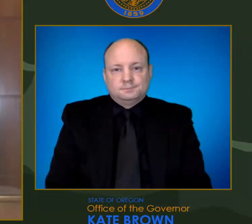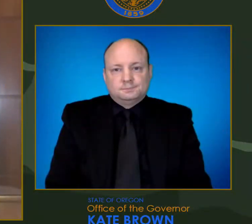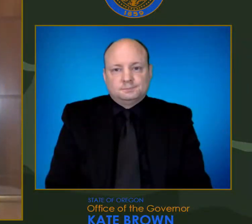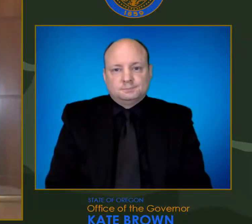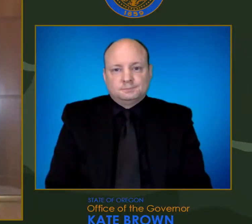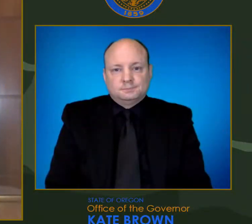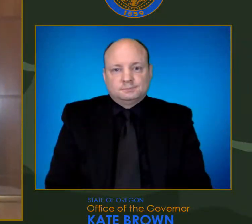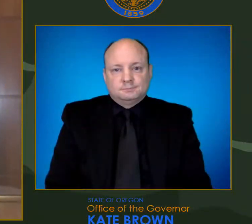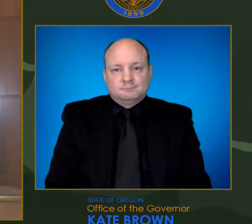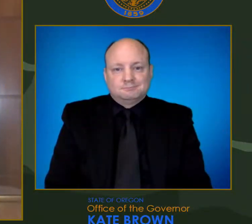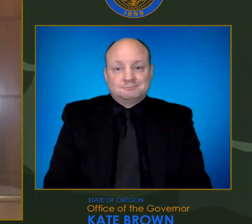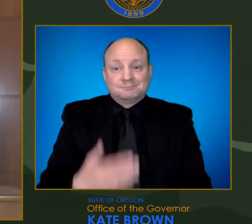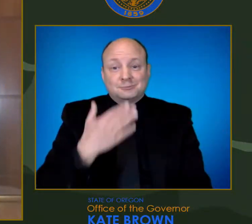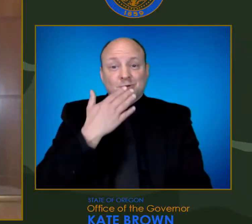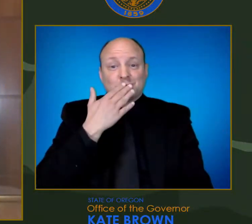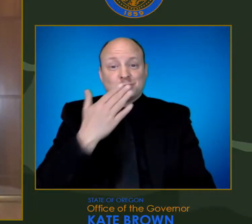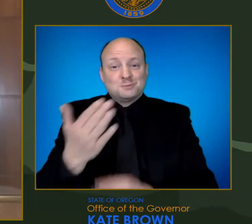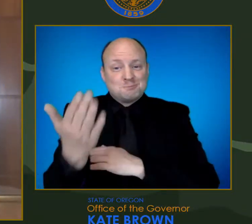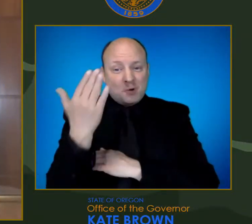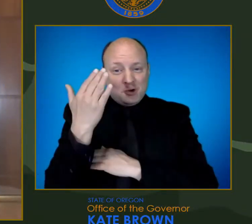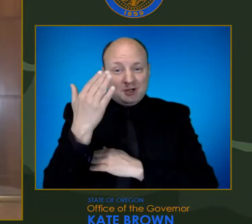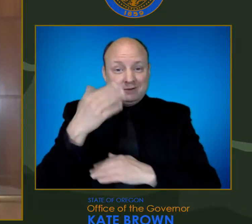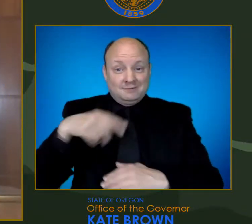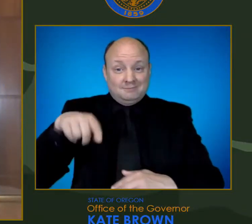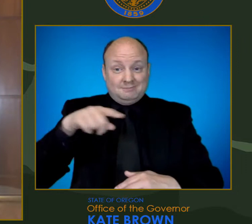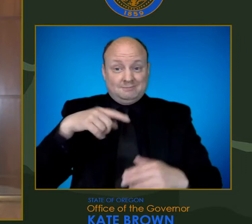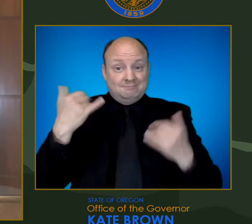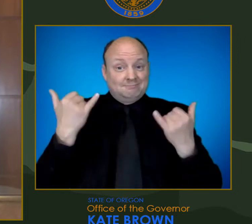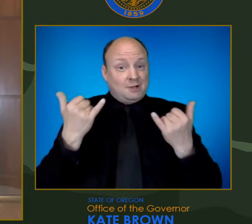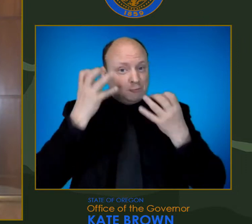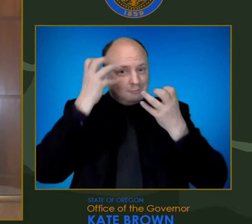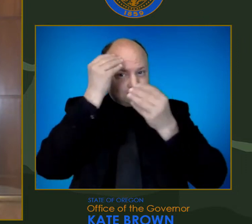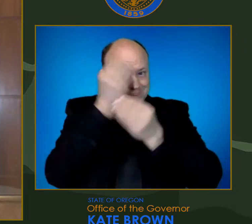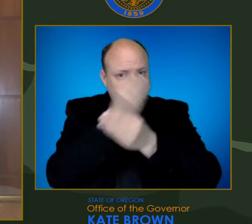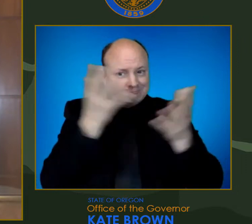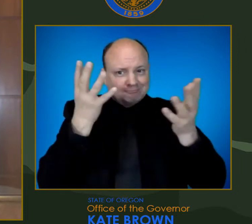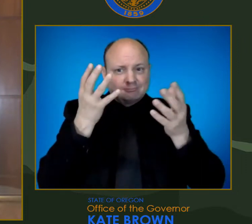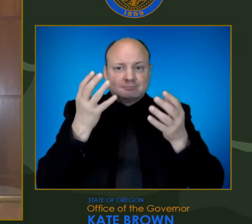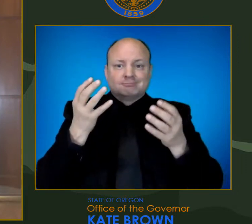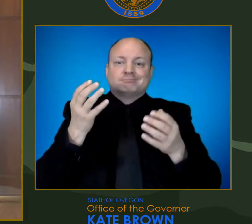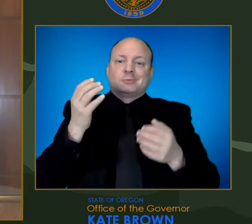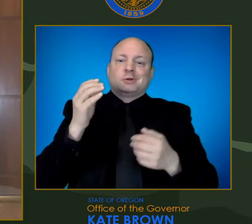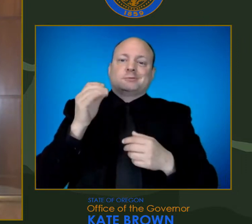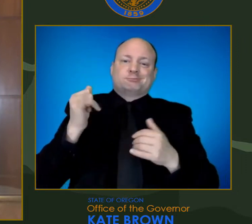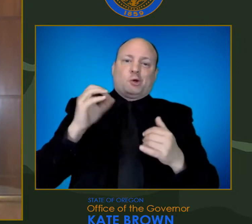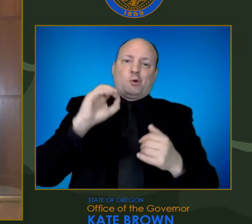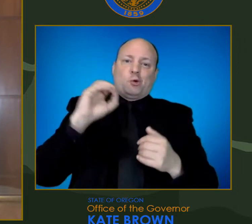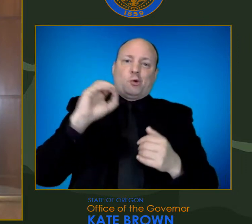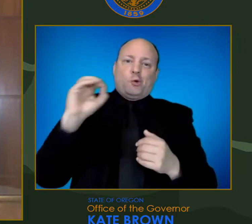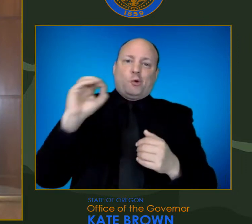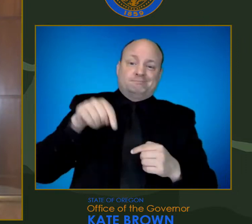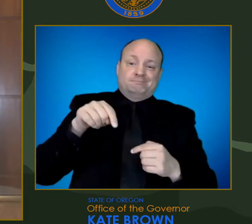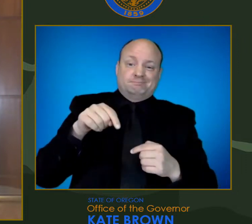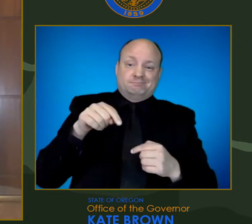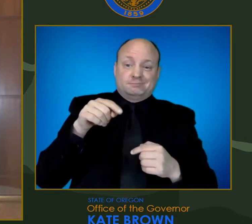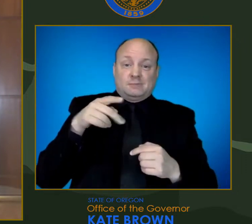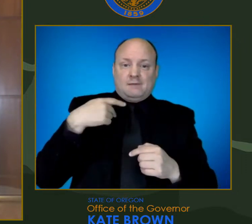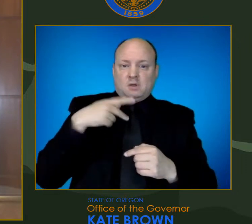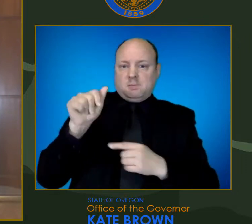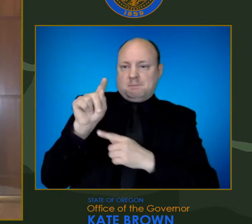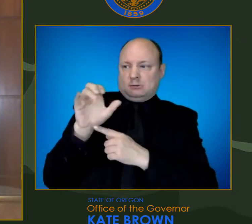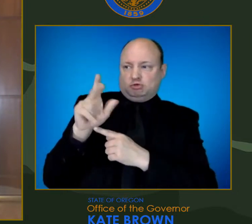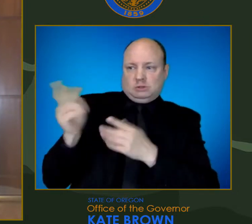Good morning. We're here to give an update on COVID-19 in Oregon, and I'm joined by Patrick Allen, Director of the Oregon Health